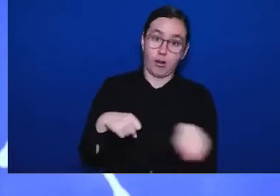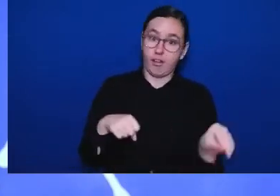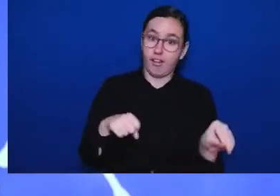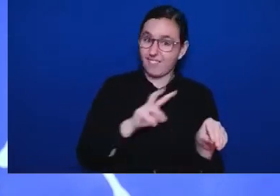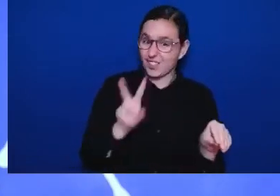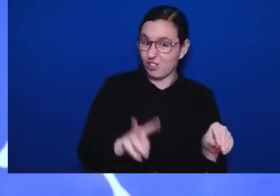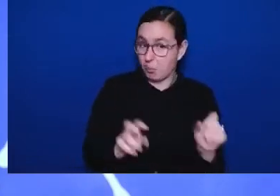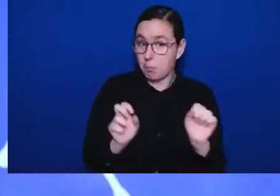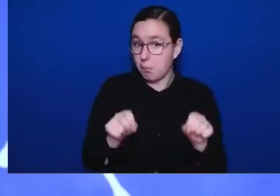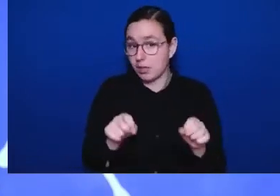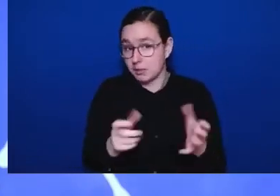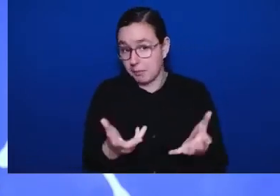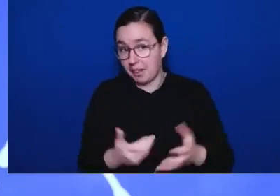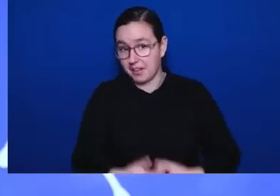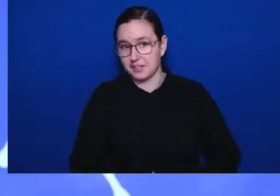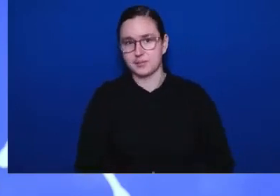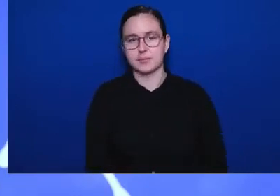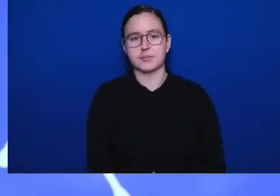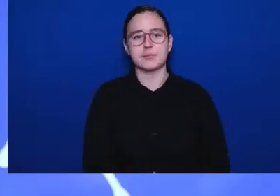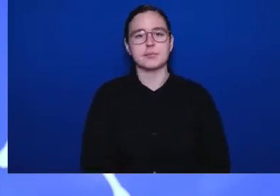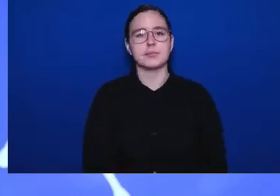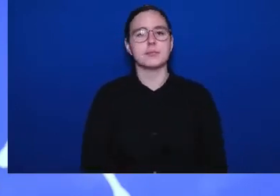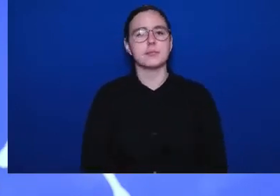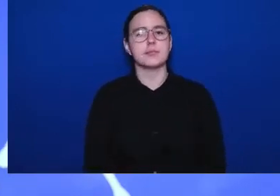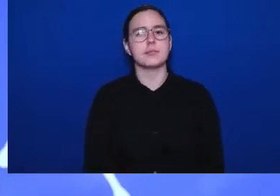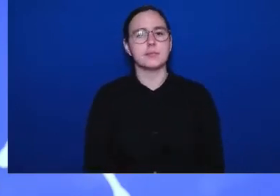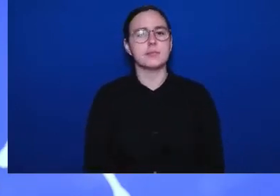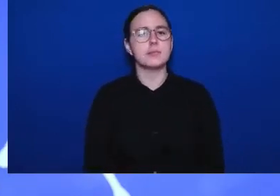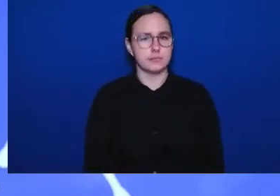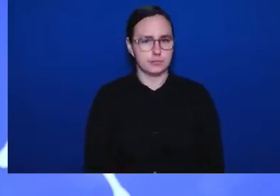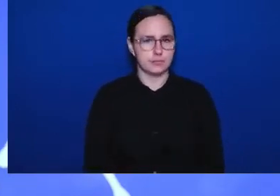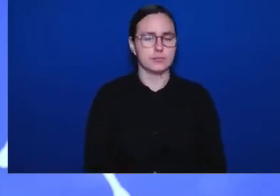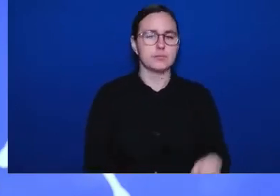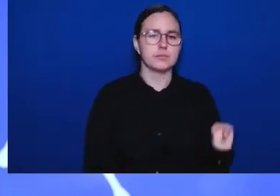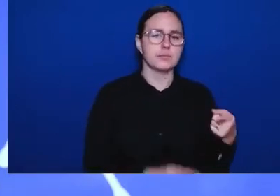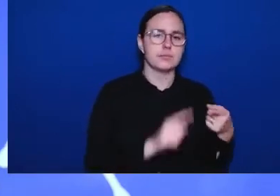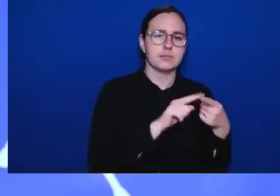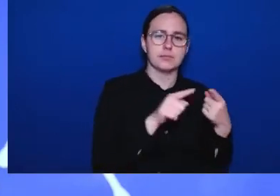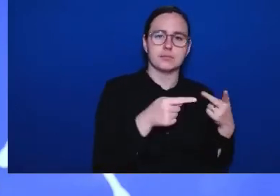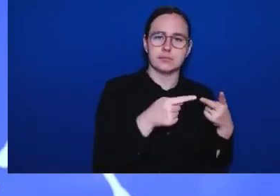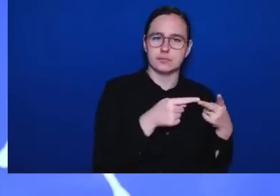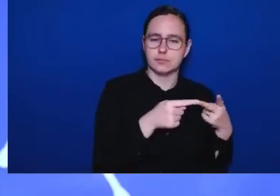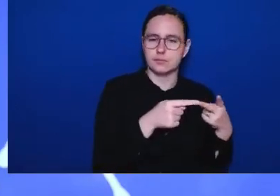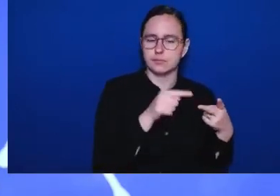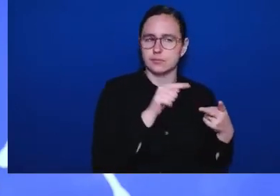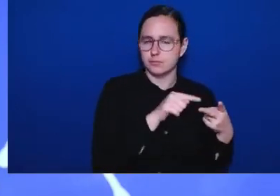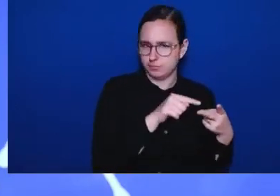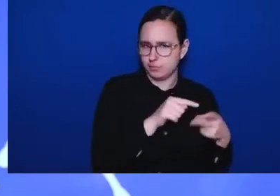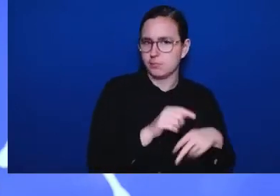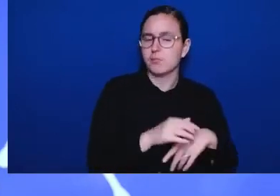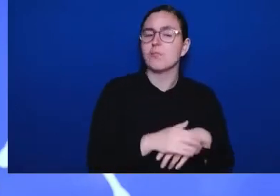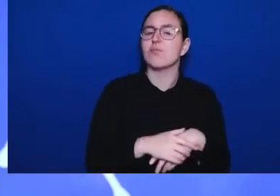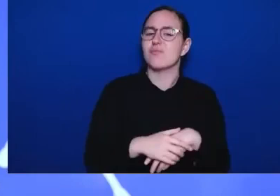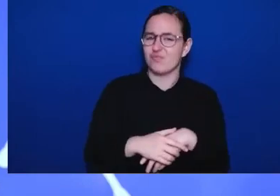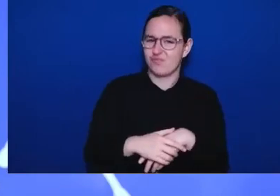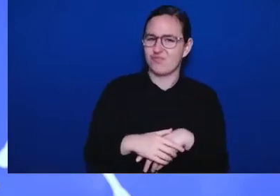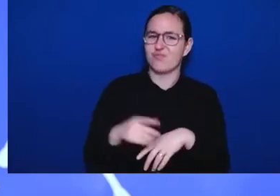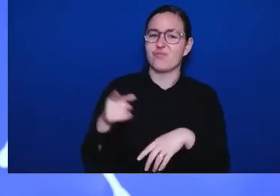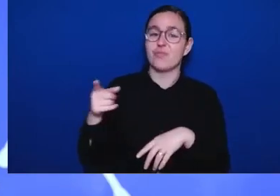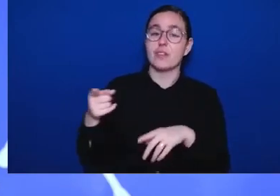some of the earlier audio. So the specialties in pediatrics, ER, and internal that you mentioned